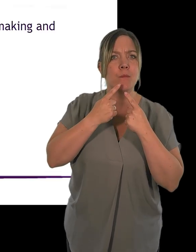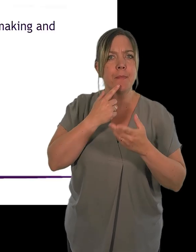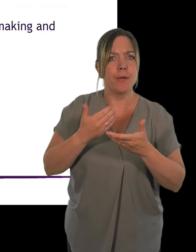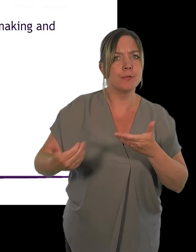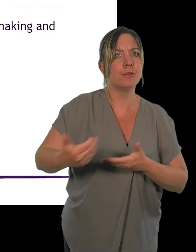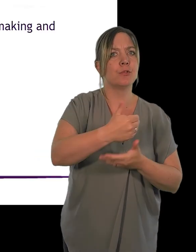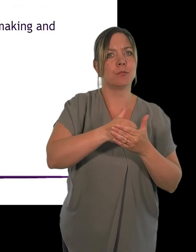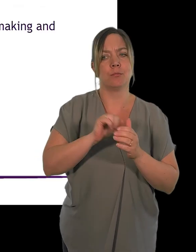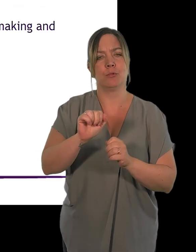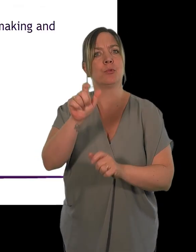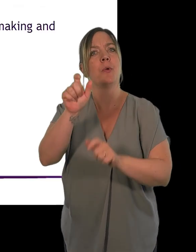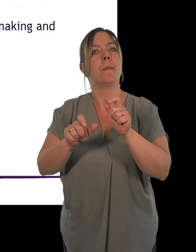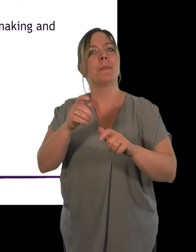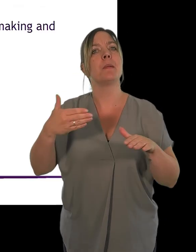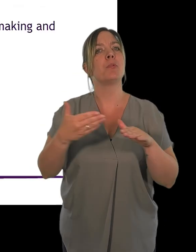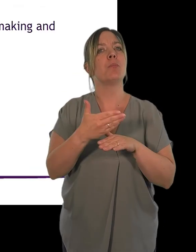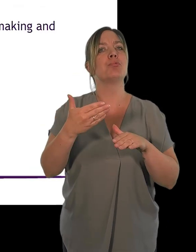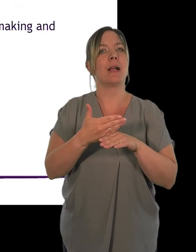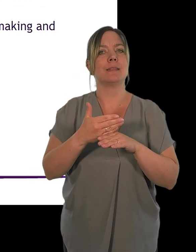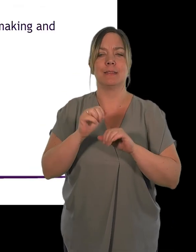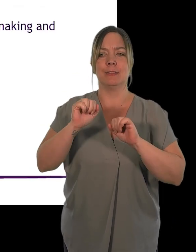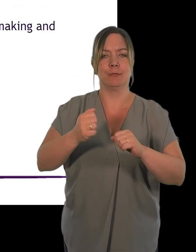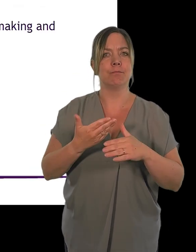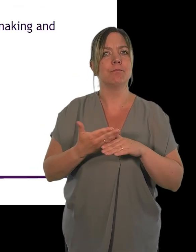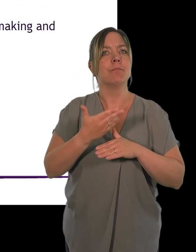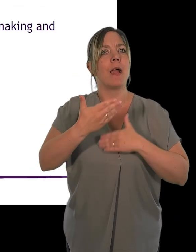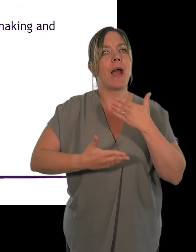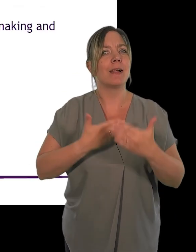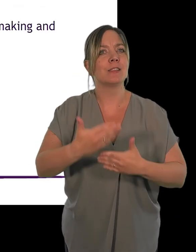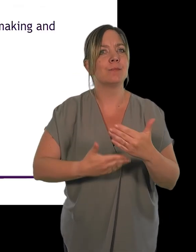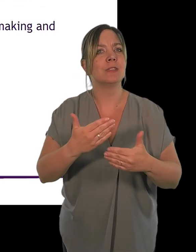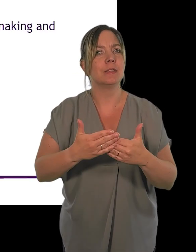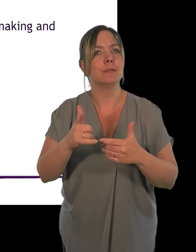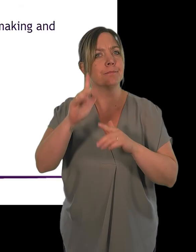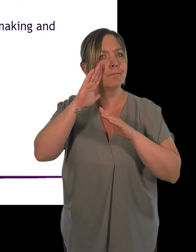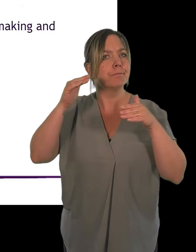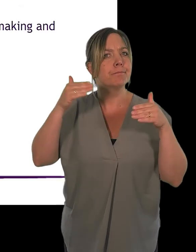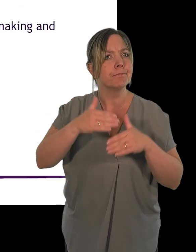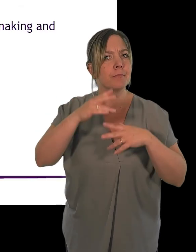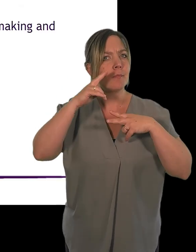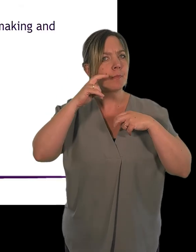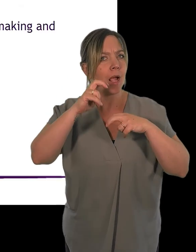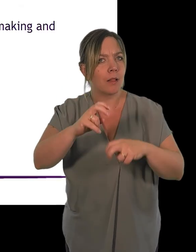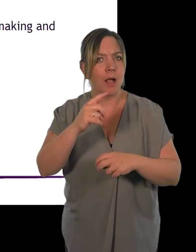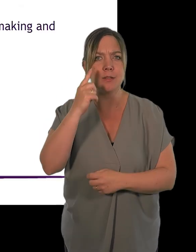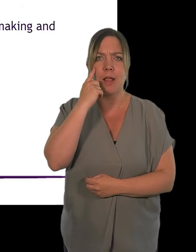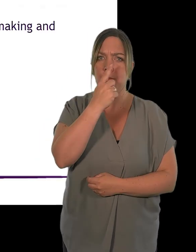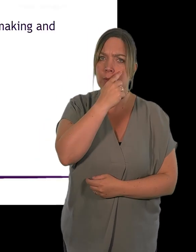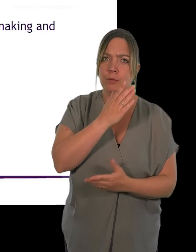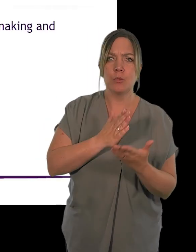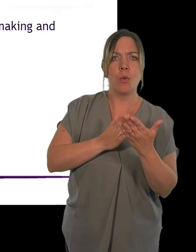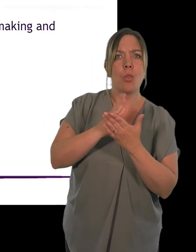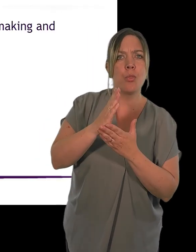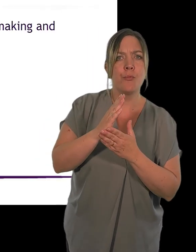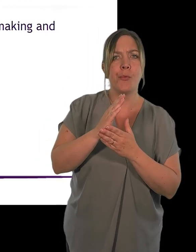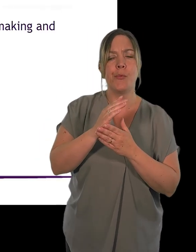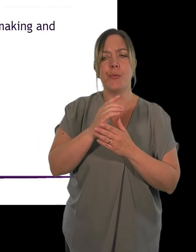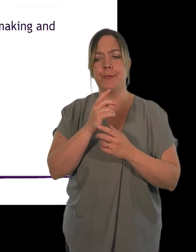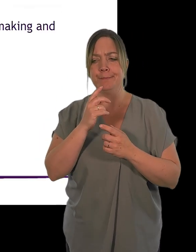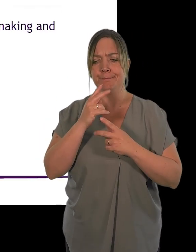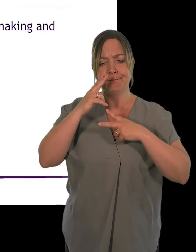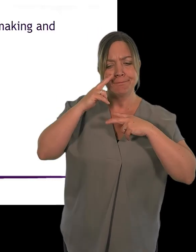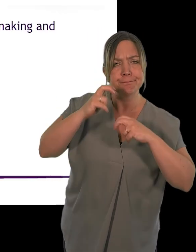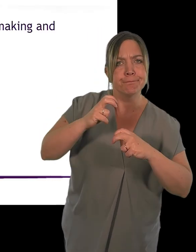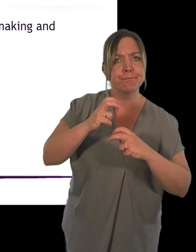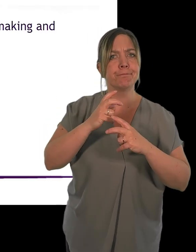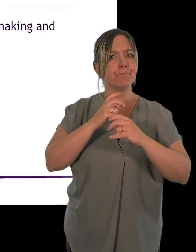It focuses on analysing evidence through a critical lens to improve decision making and